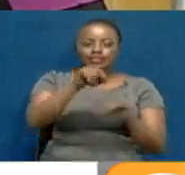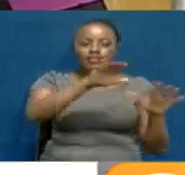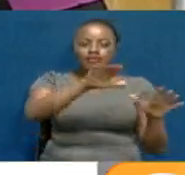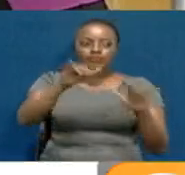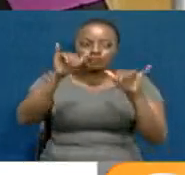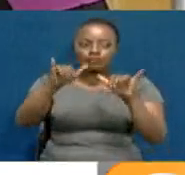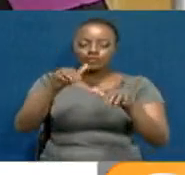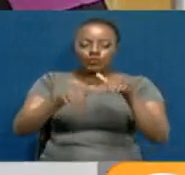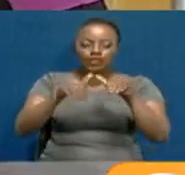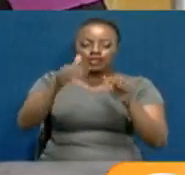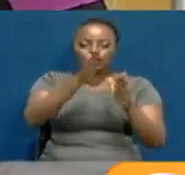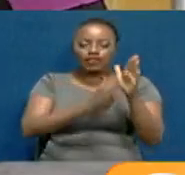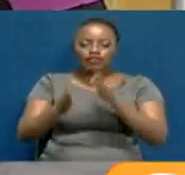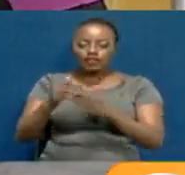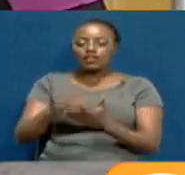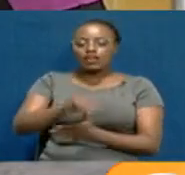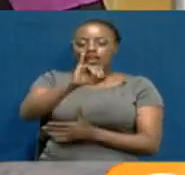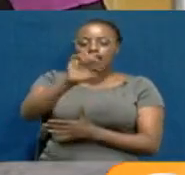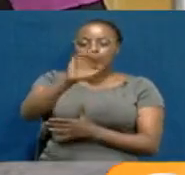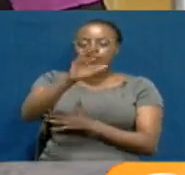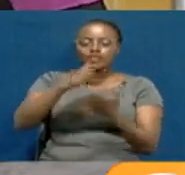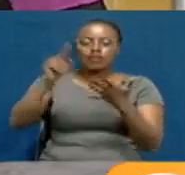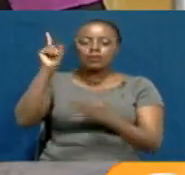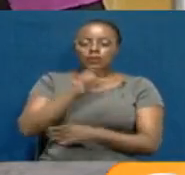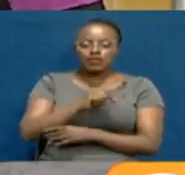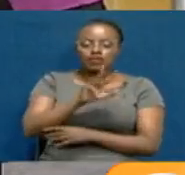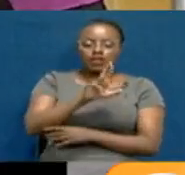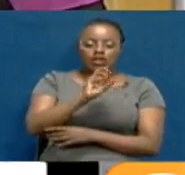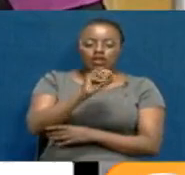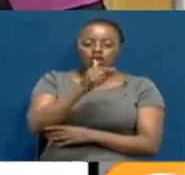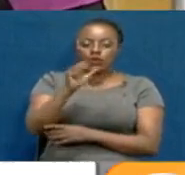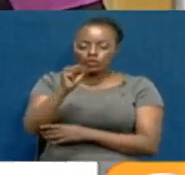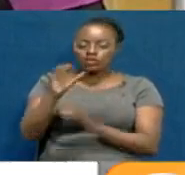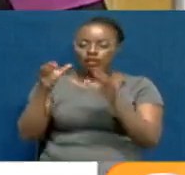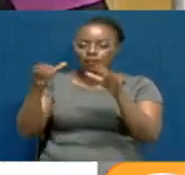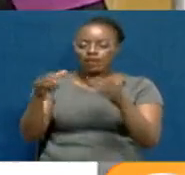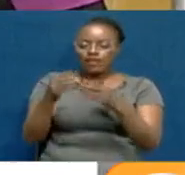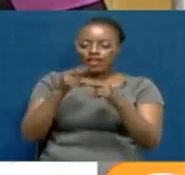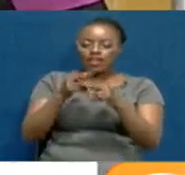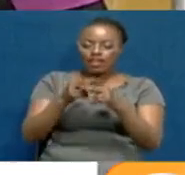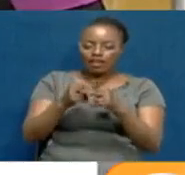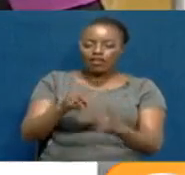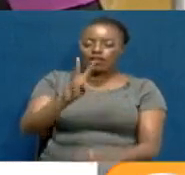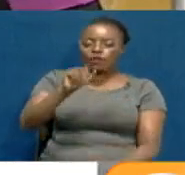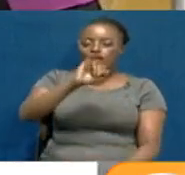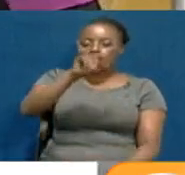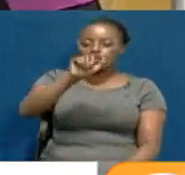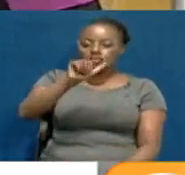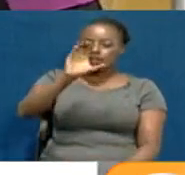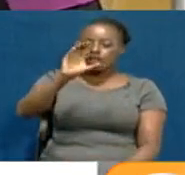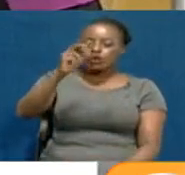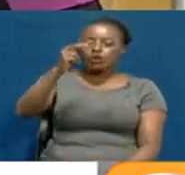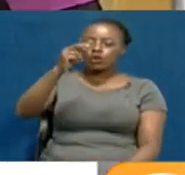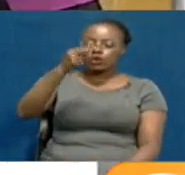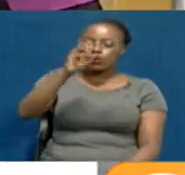staying with election preparations, the IEBC has cleared Roots Party's Professor George Luchiri Wajackoyah to run for